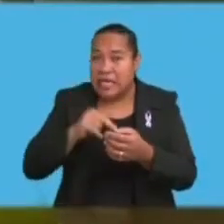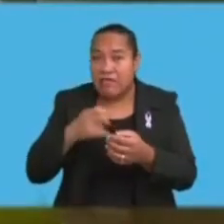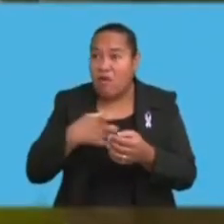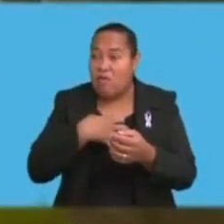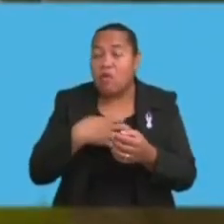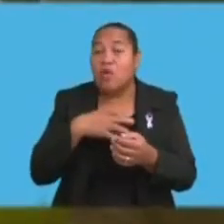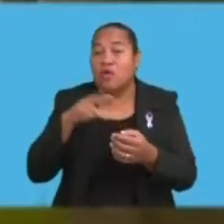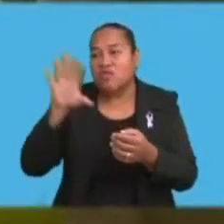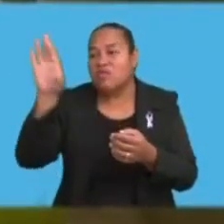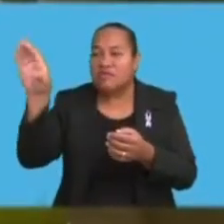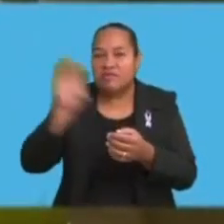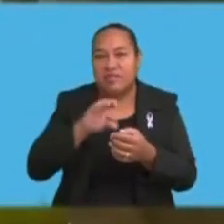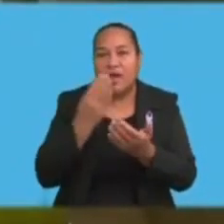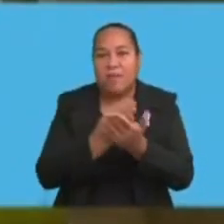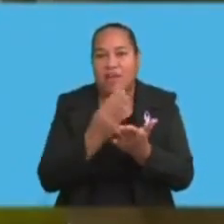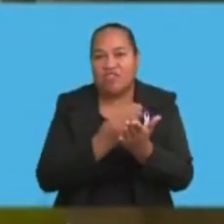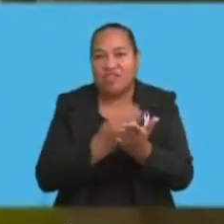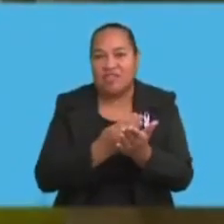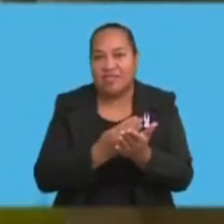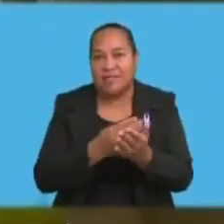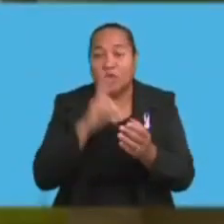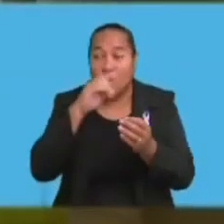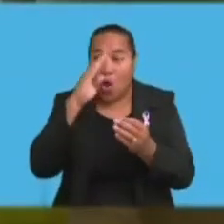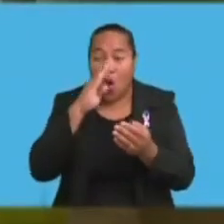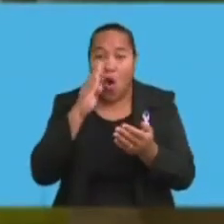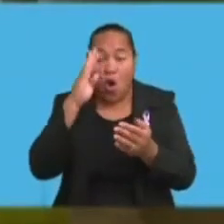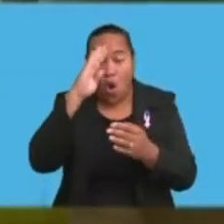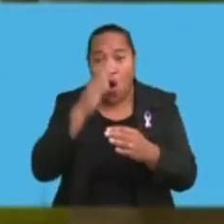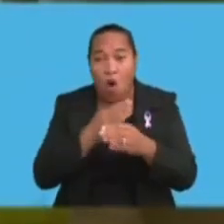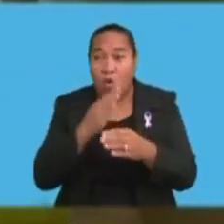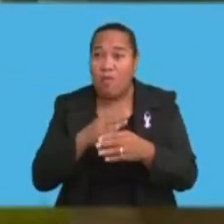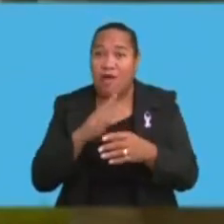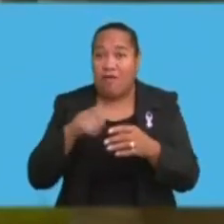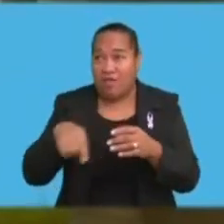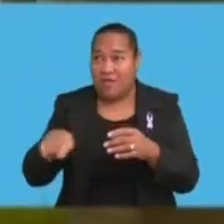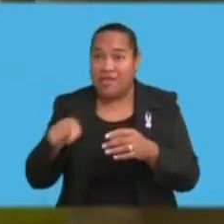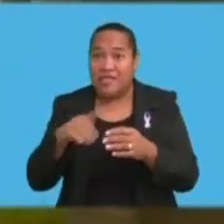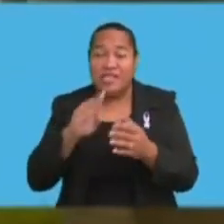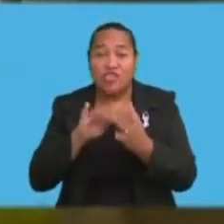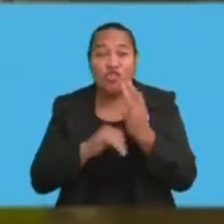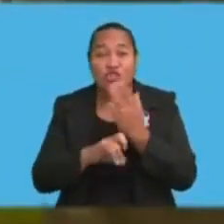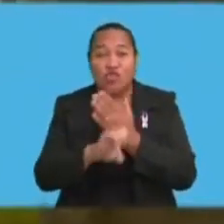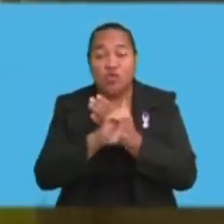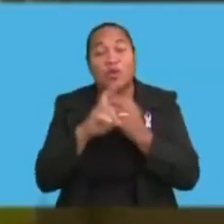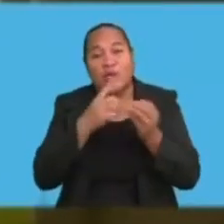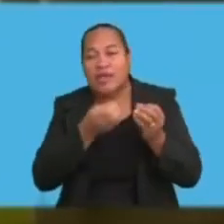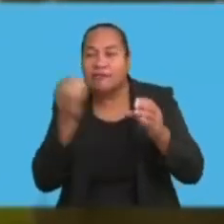2018-2019 budget, which we hope to present in the early part of June of this year. Thank you.